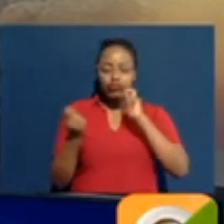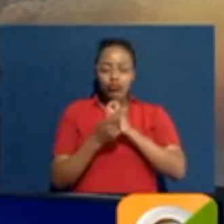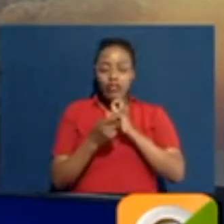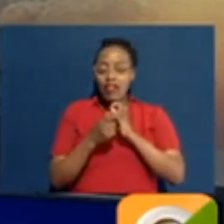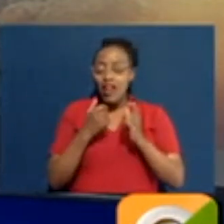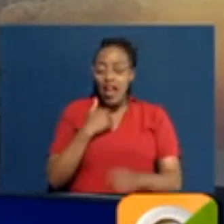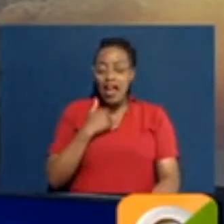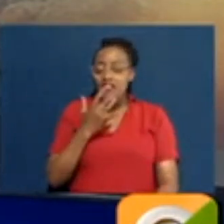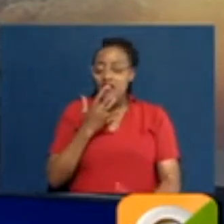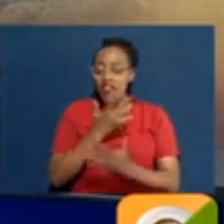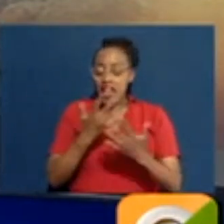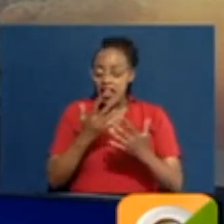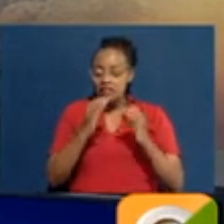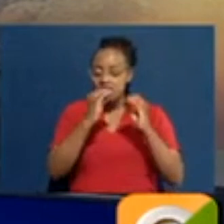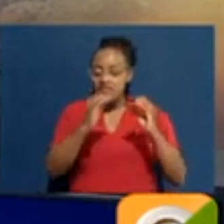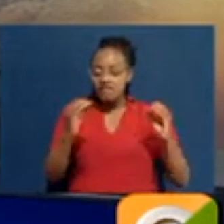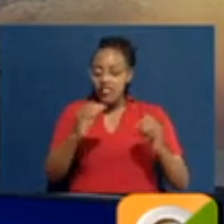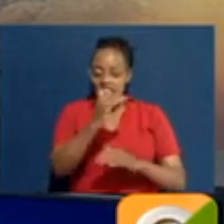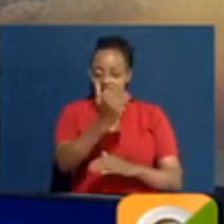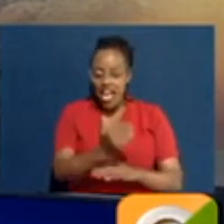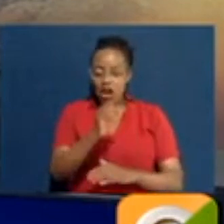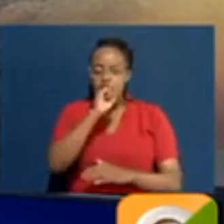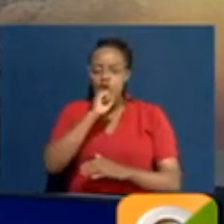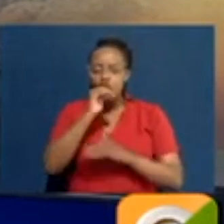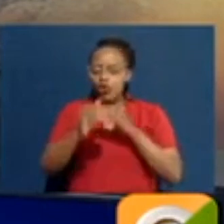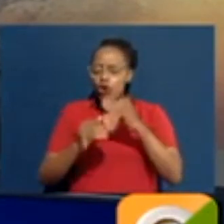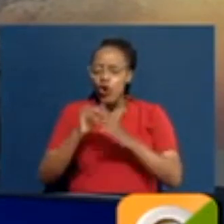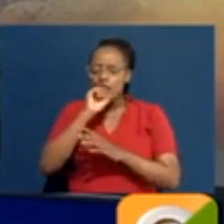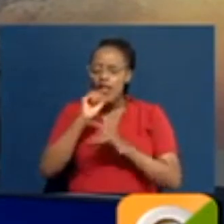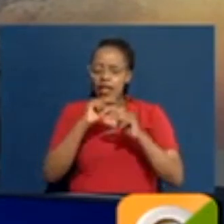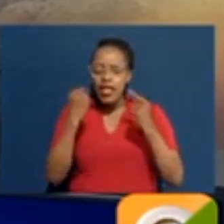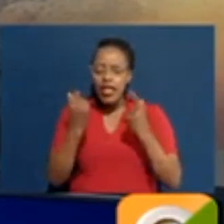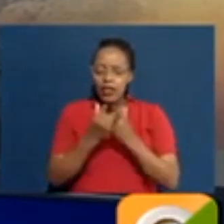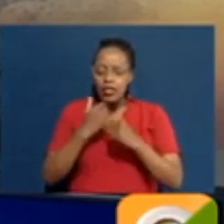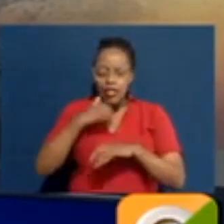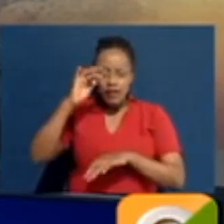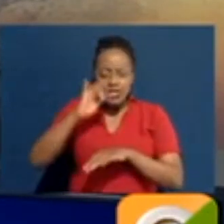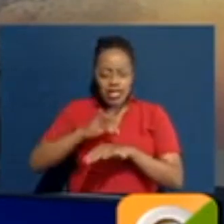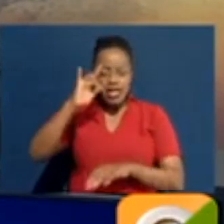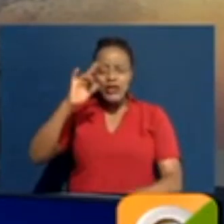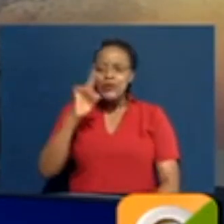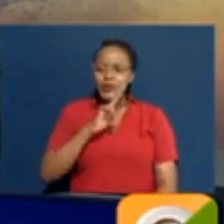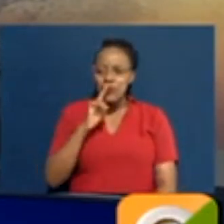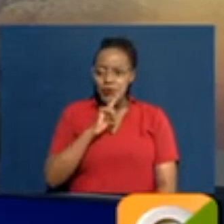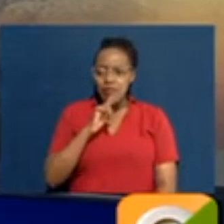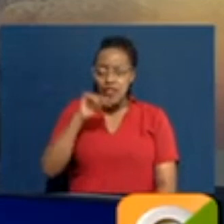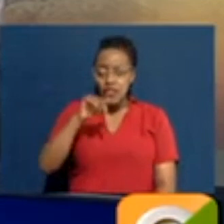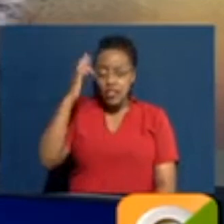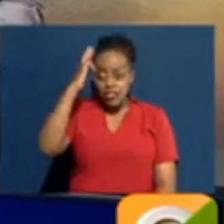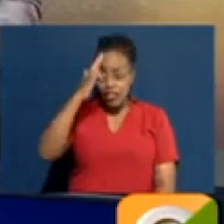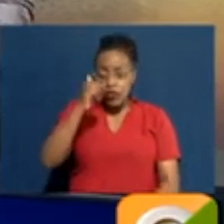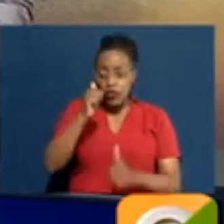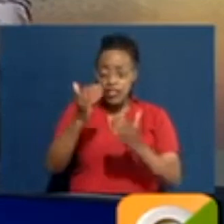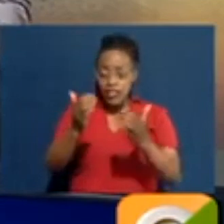one. Young, old, literally every age group has borne its brunt. Well, it is for this reason that